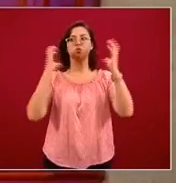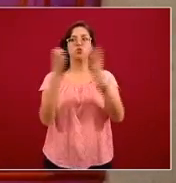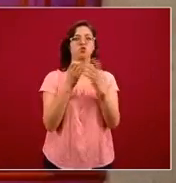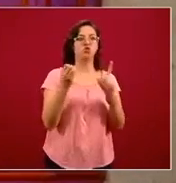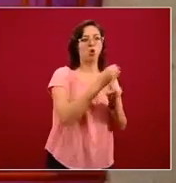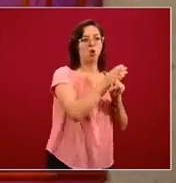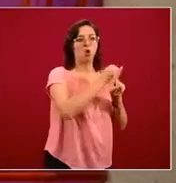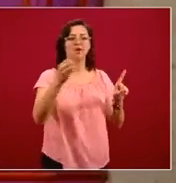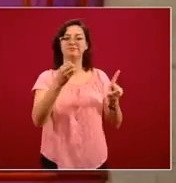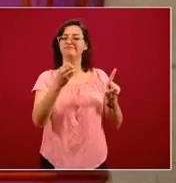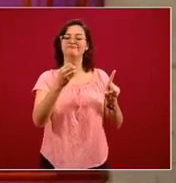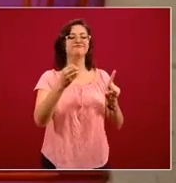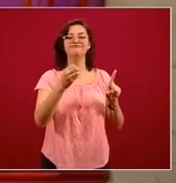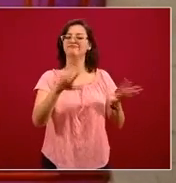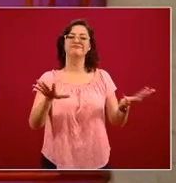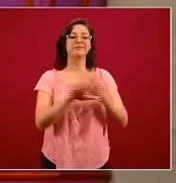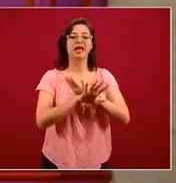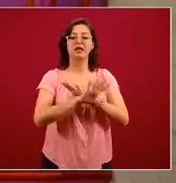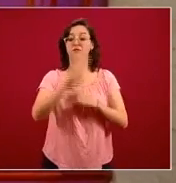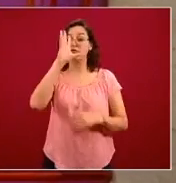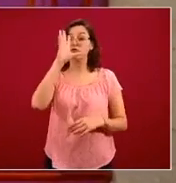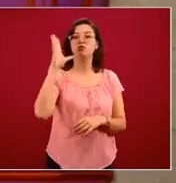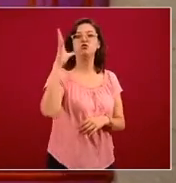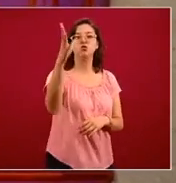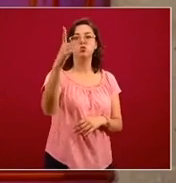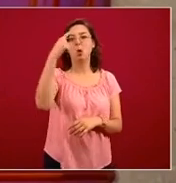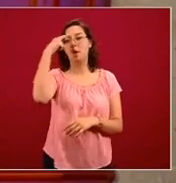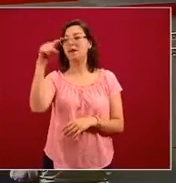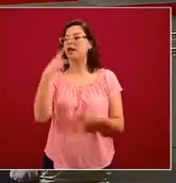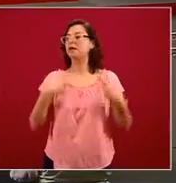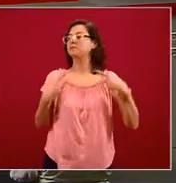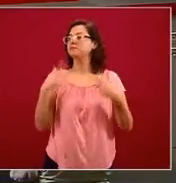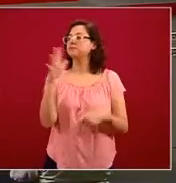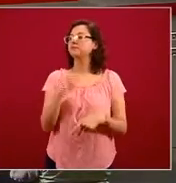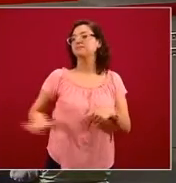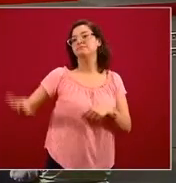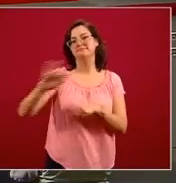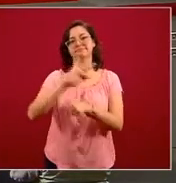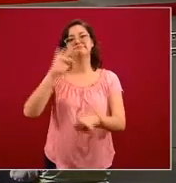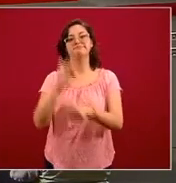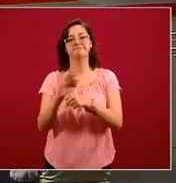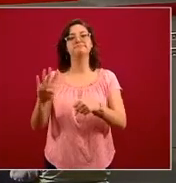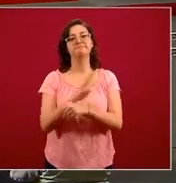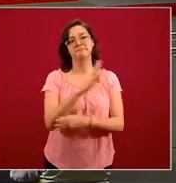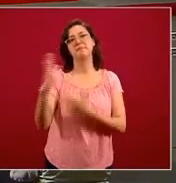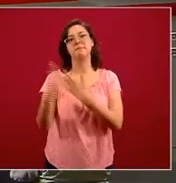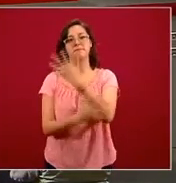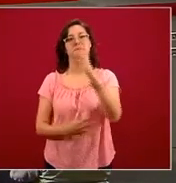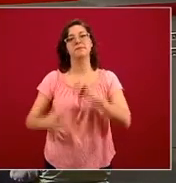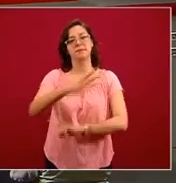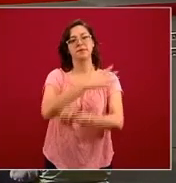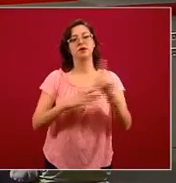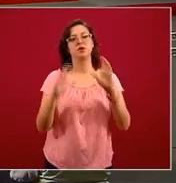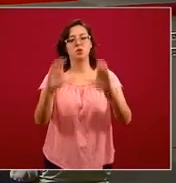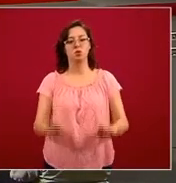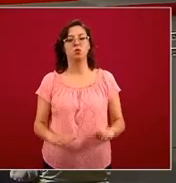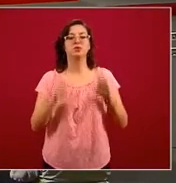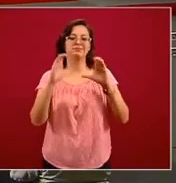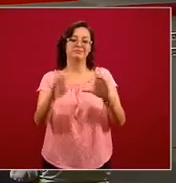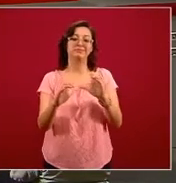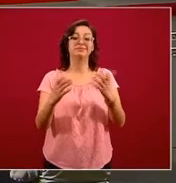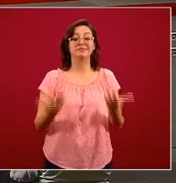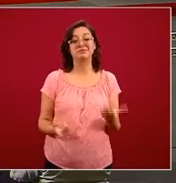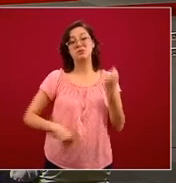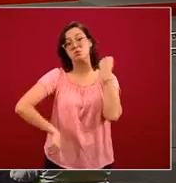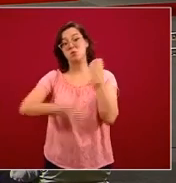to rethink the world order and we need to prevent for the future, for the social good, the environmental good, and